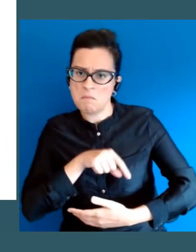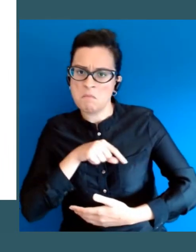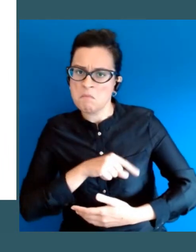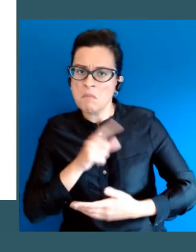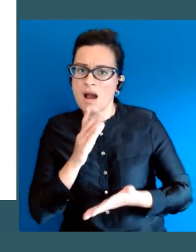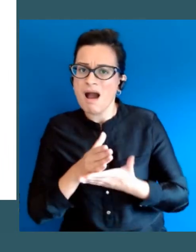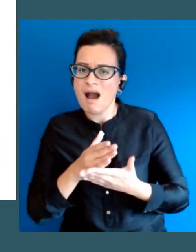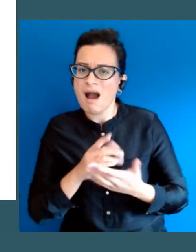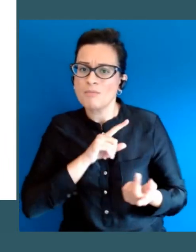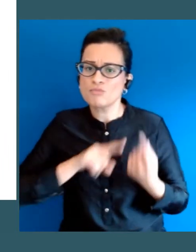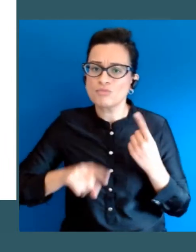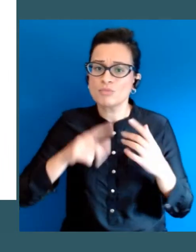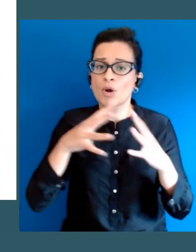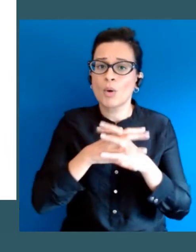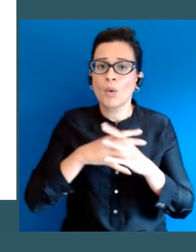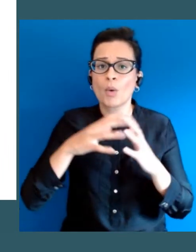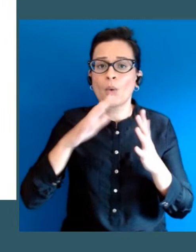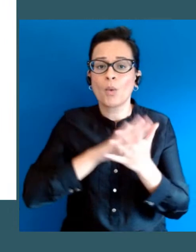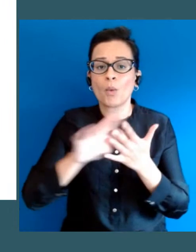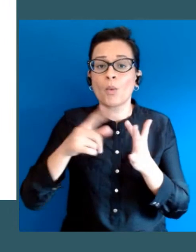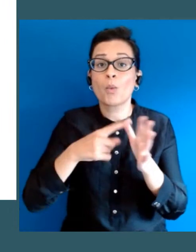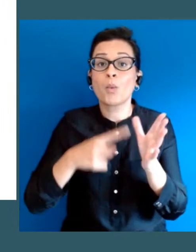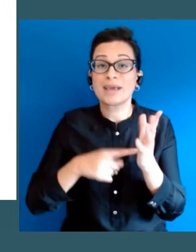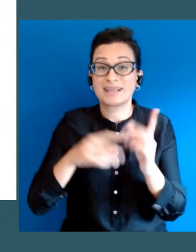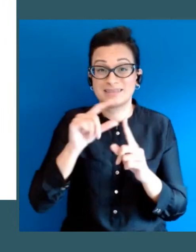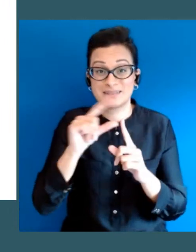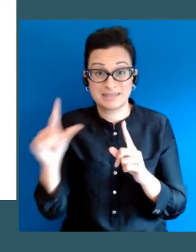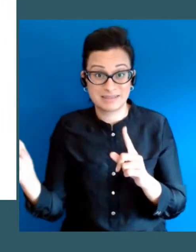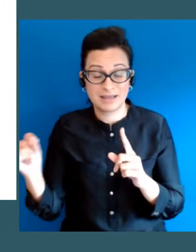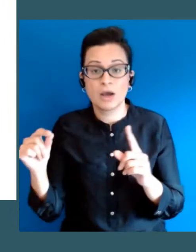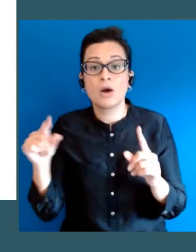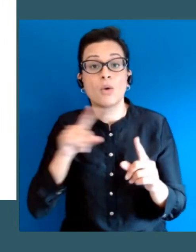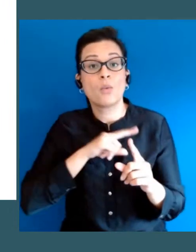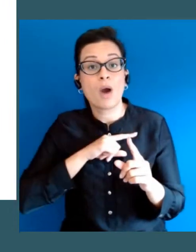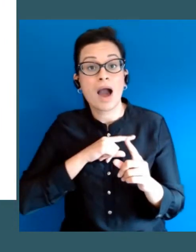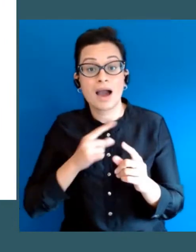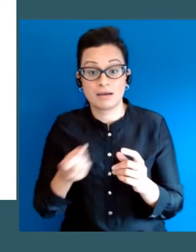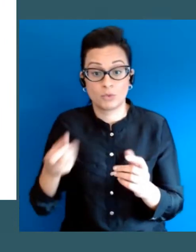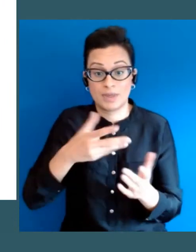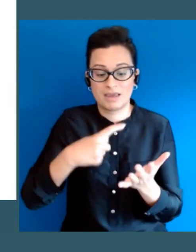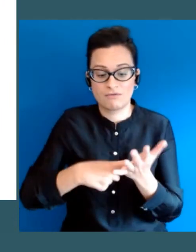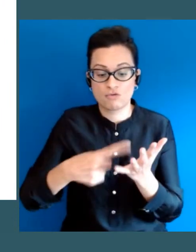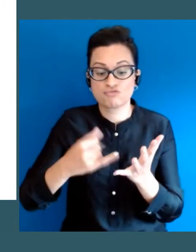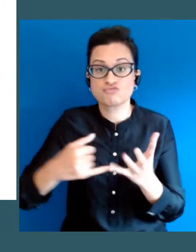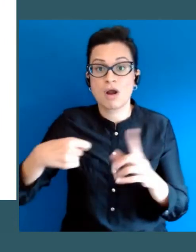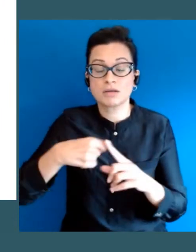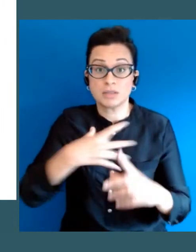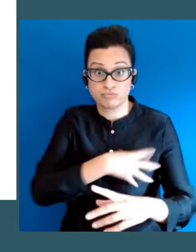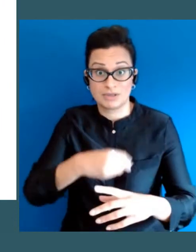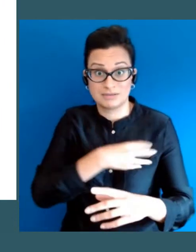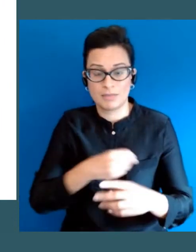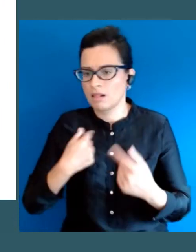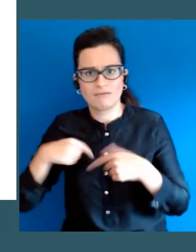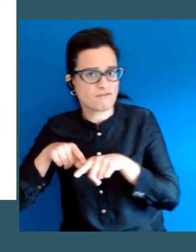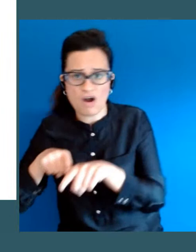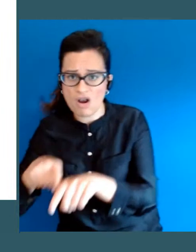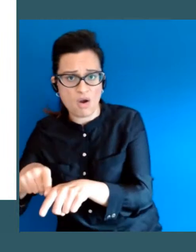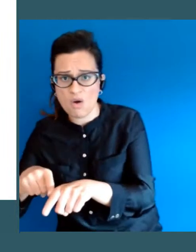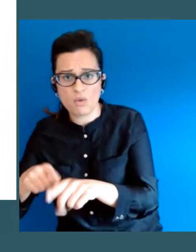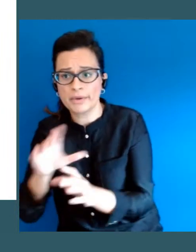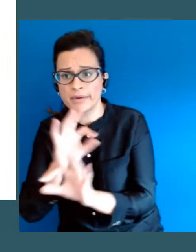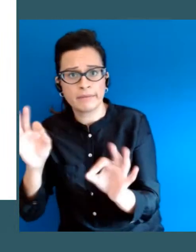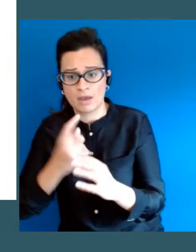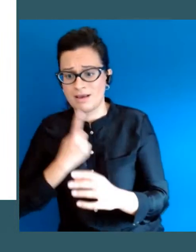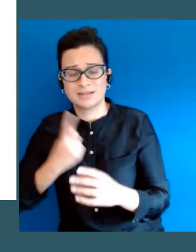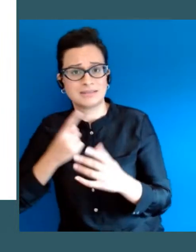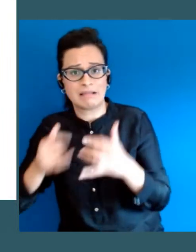wheat, as mum offered the rusk with breast milk, and she was still following milk-free diet. At this point, he had